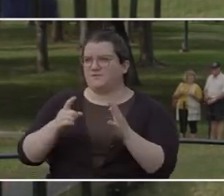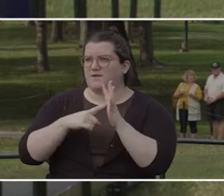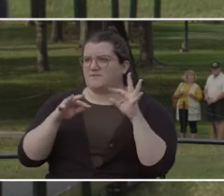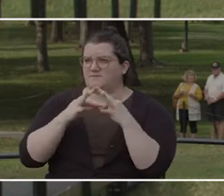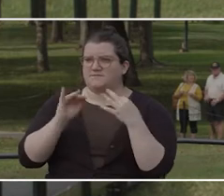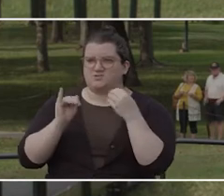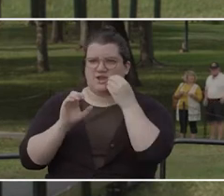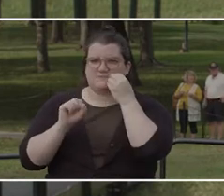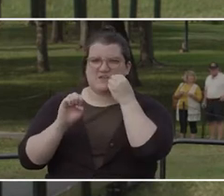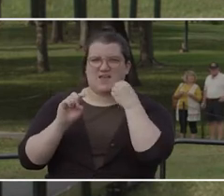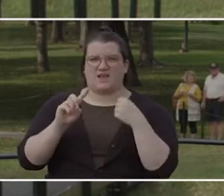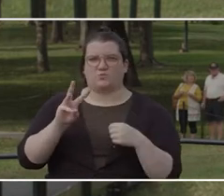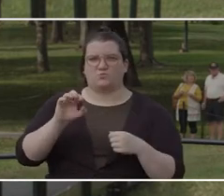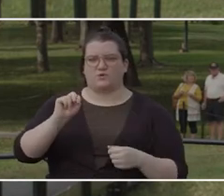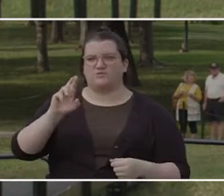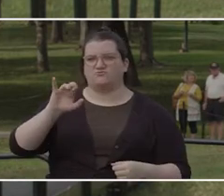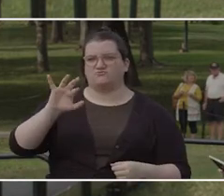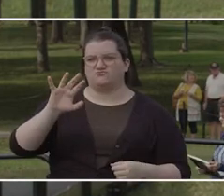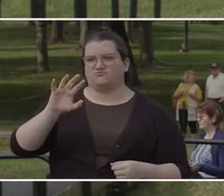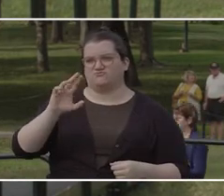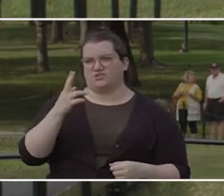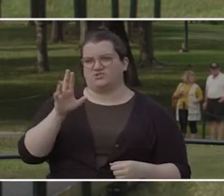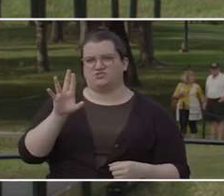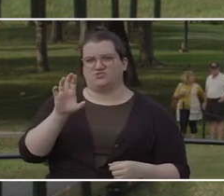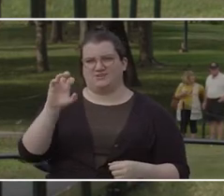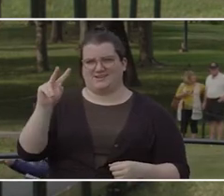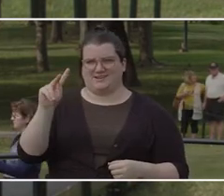of James Edwin Rich Creek, Sr., Army,